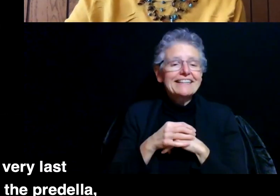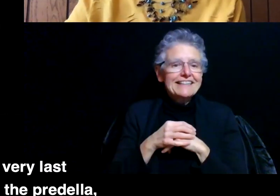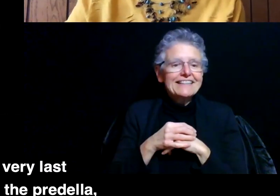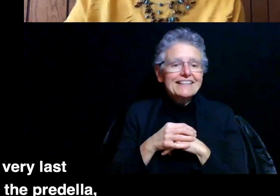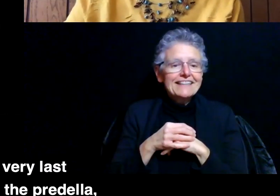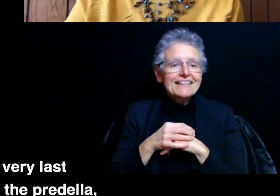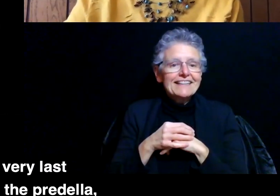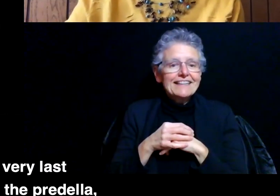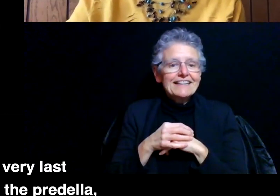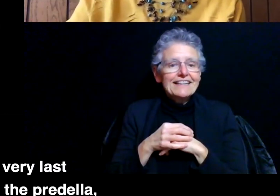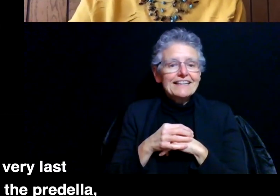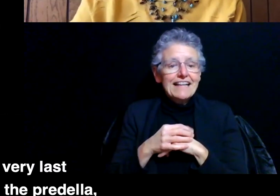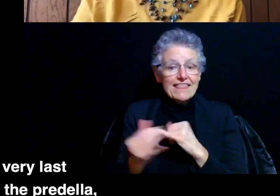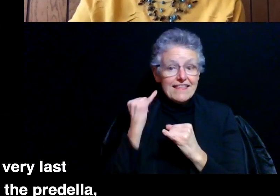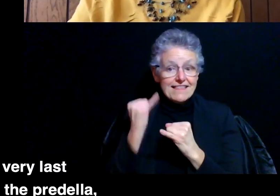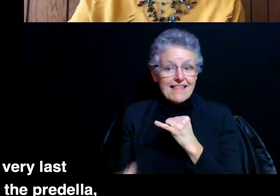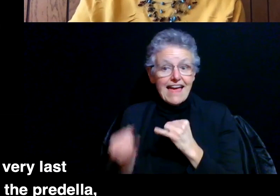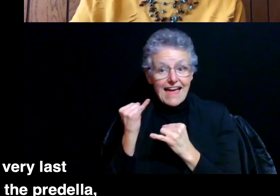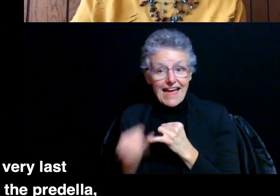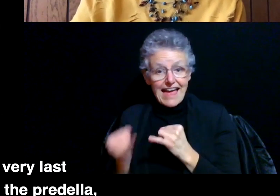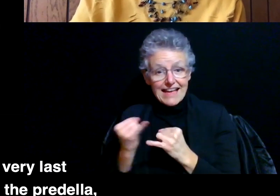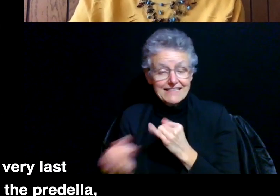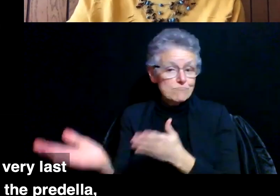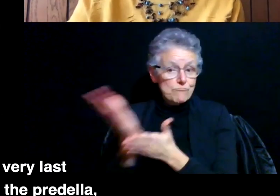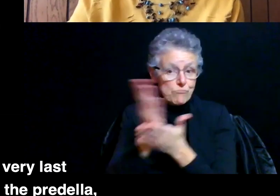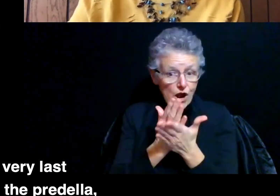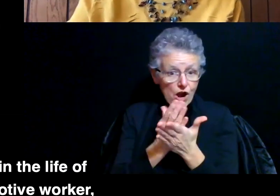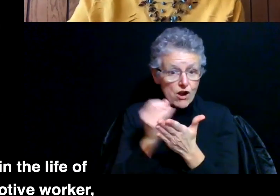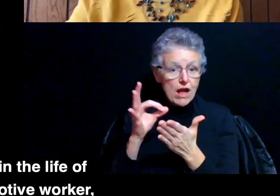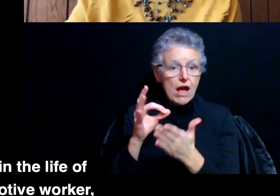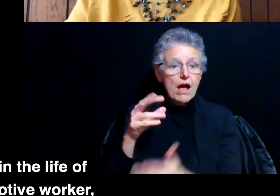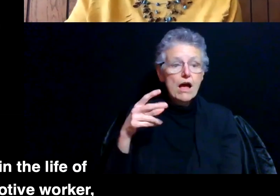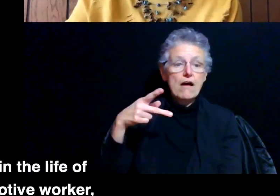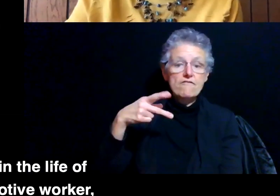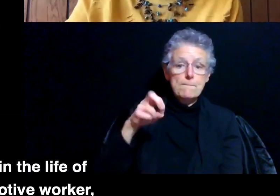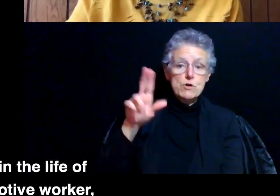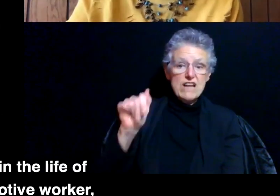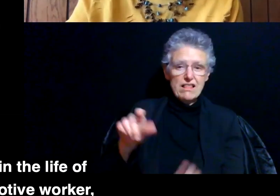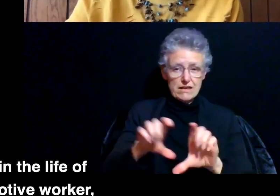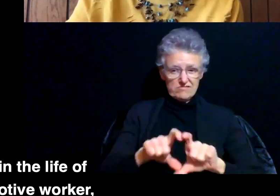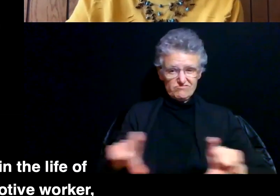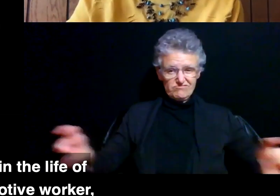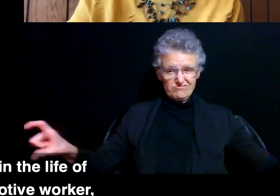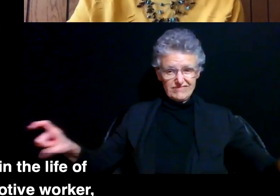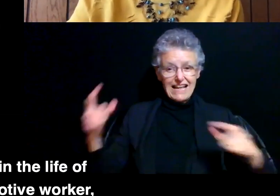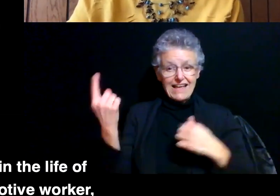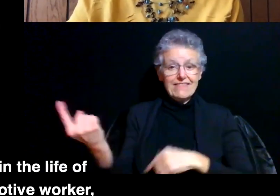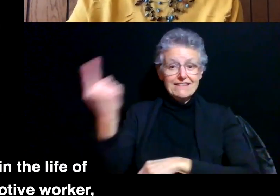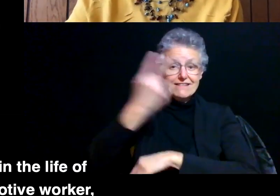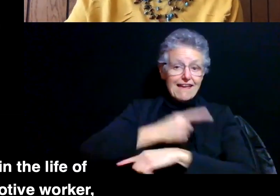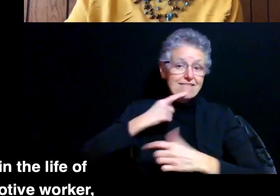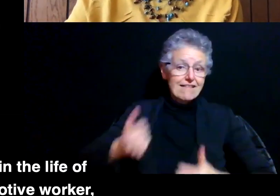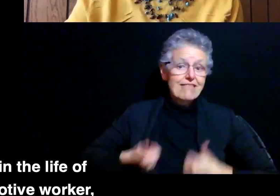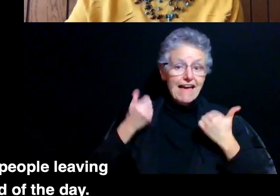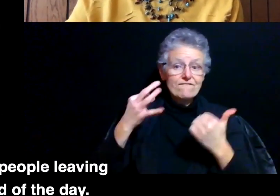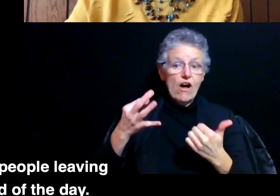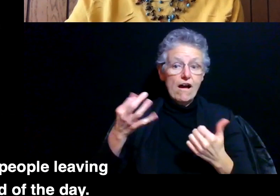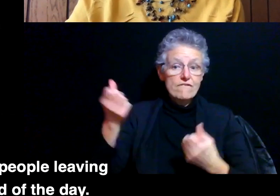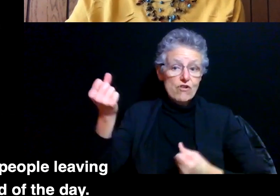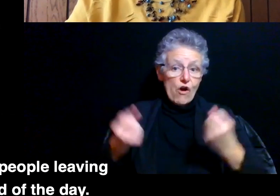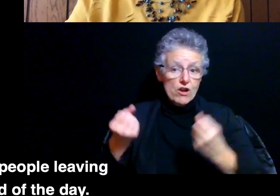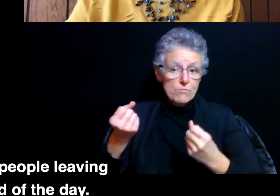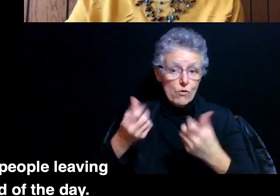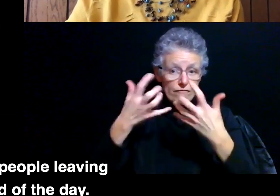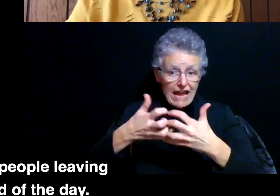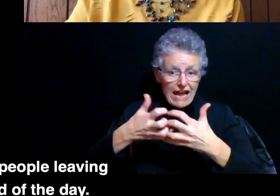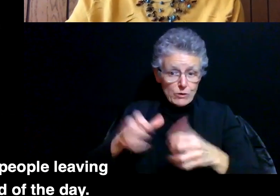at the very last section of the predella in a day in the life of an automotive worker, we see the